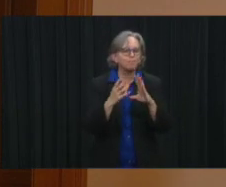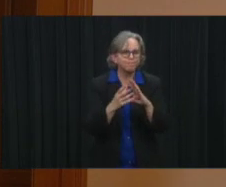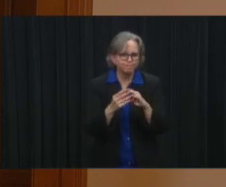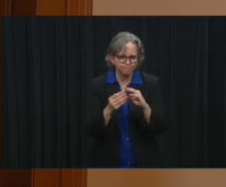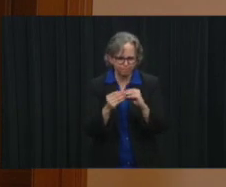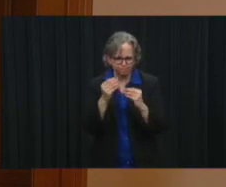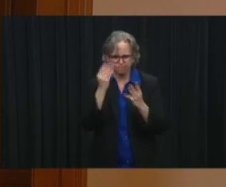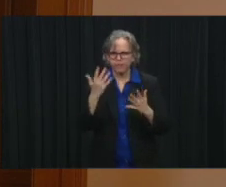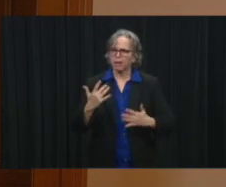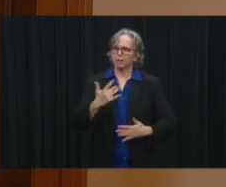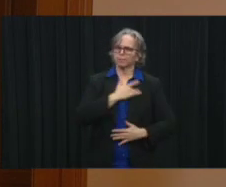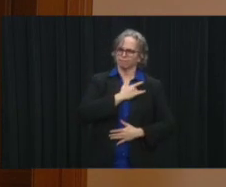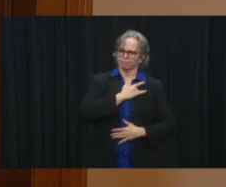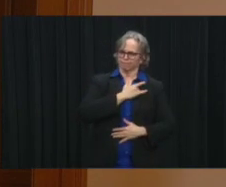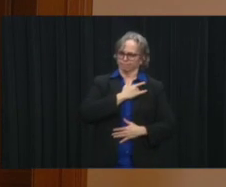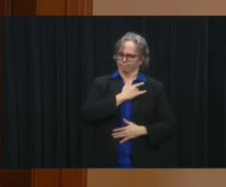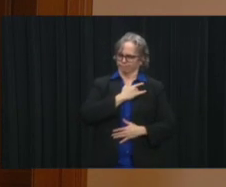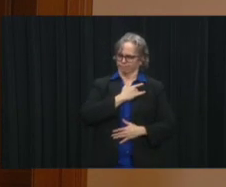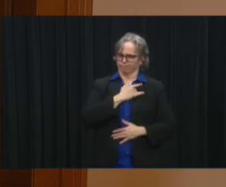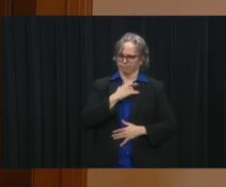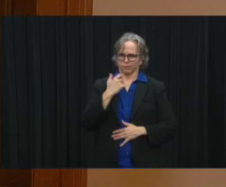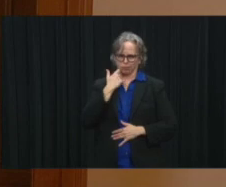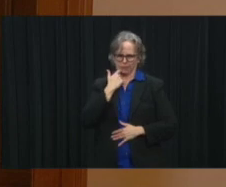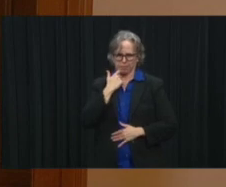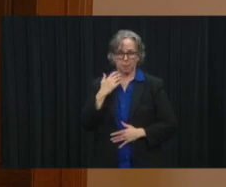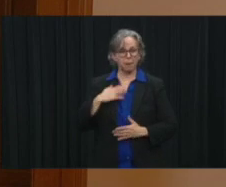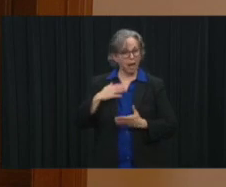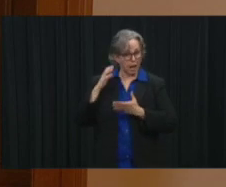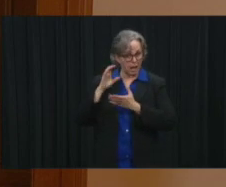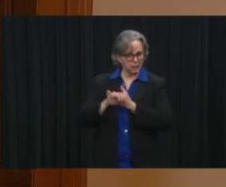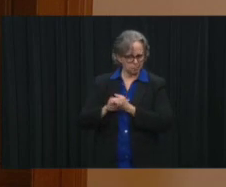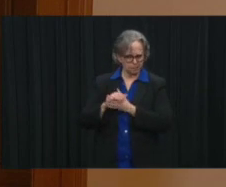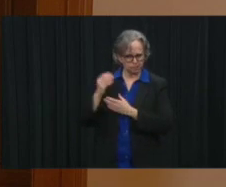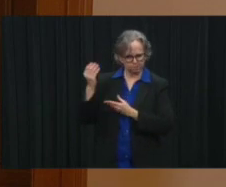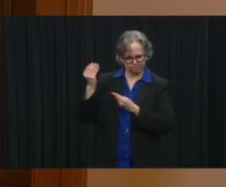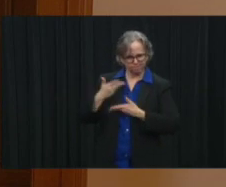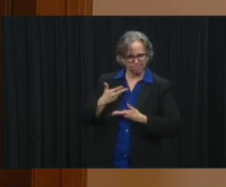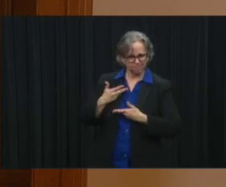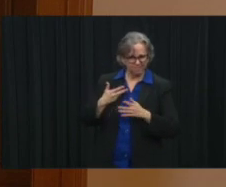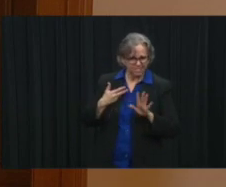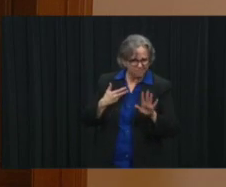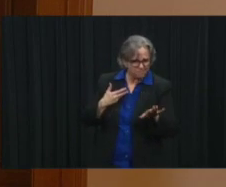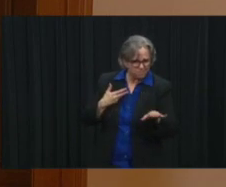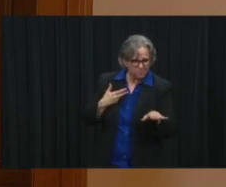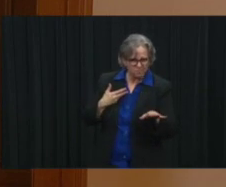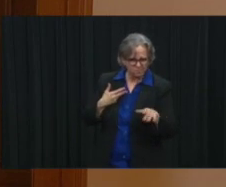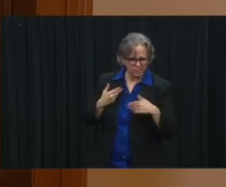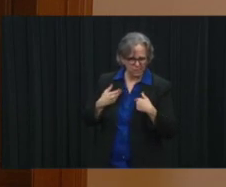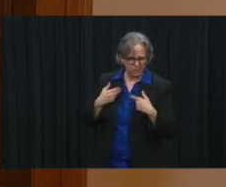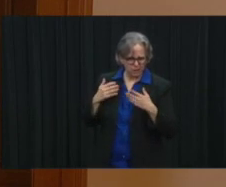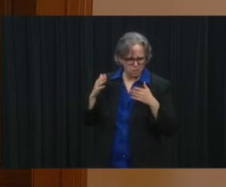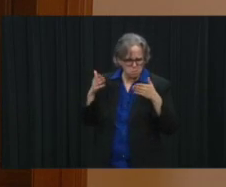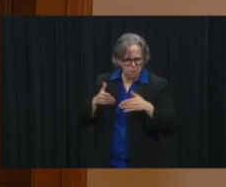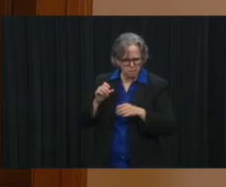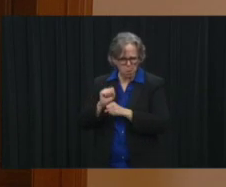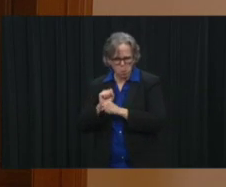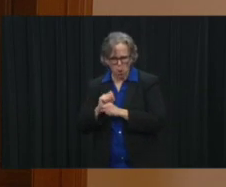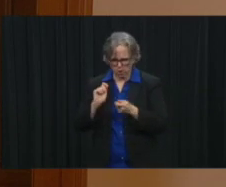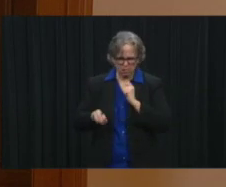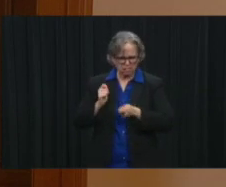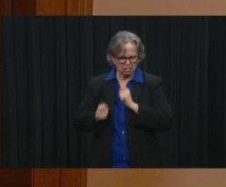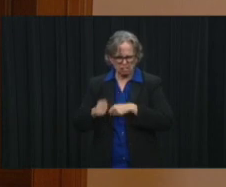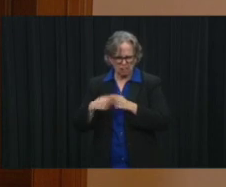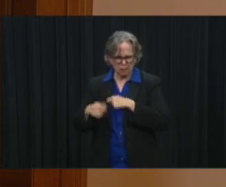I guess from some of the material, things are happening so fast, I'm very focused on the work. But he shared to me something that was